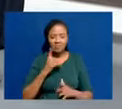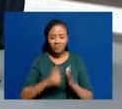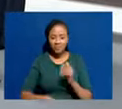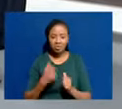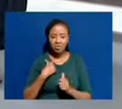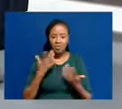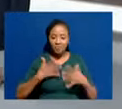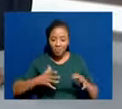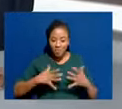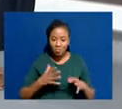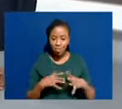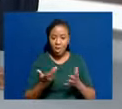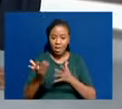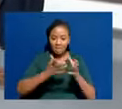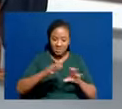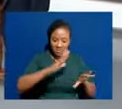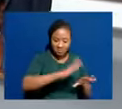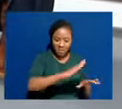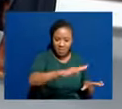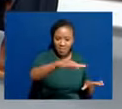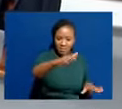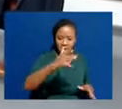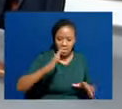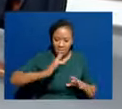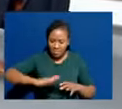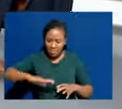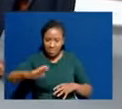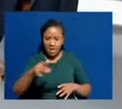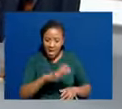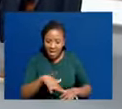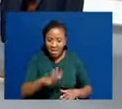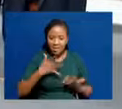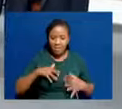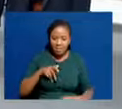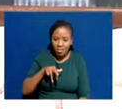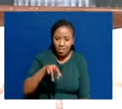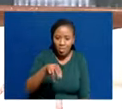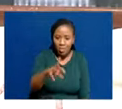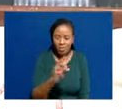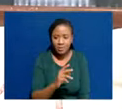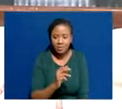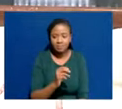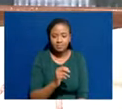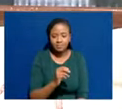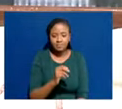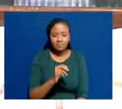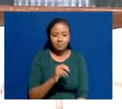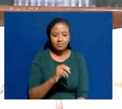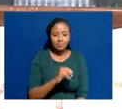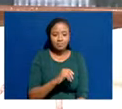or walkways right outside shops in some areas. The first thing is for us to realize,